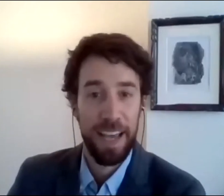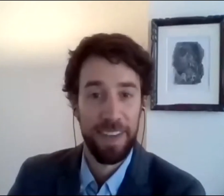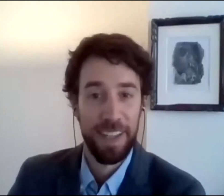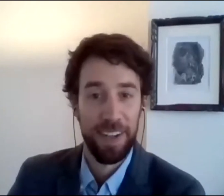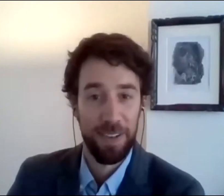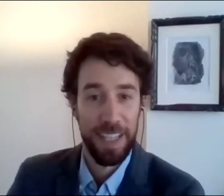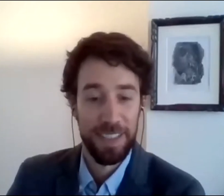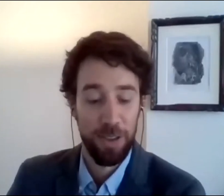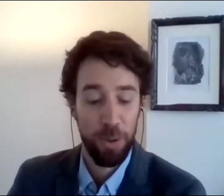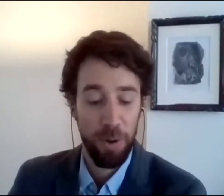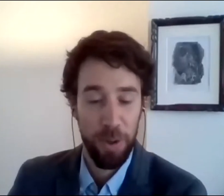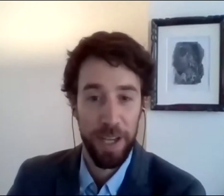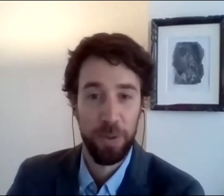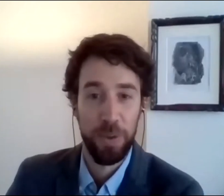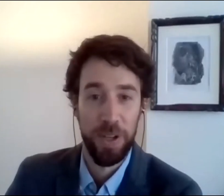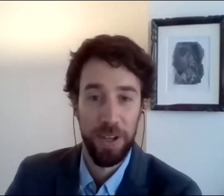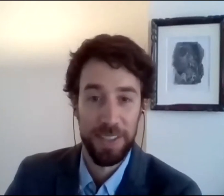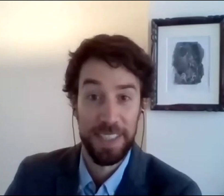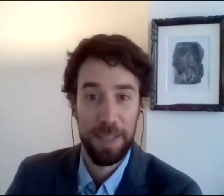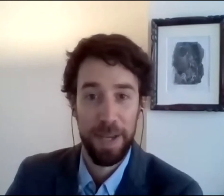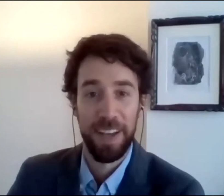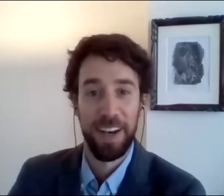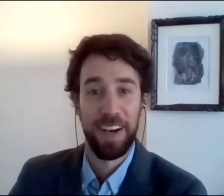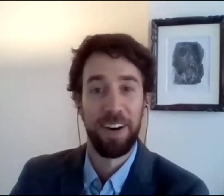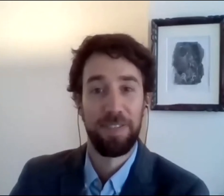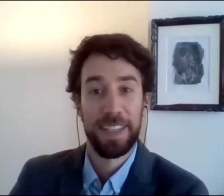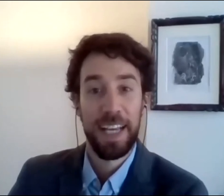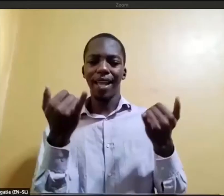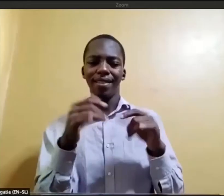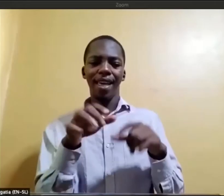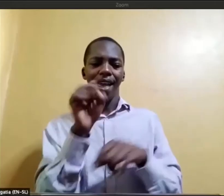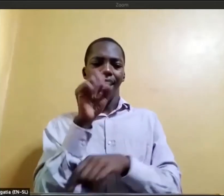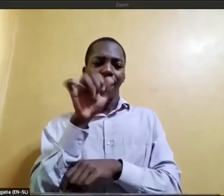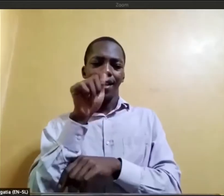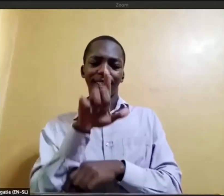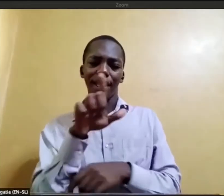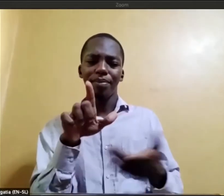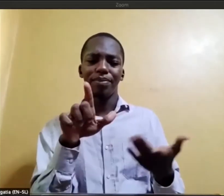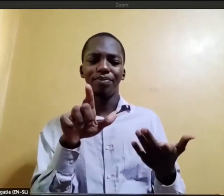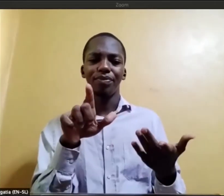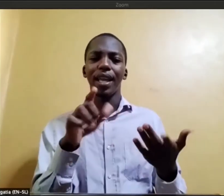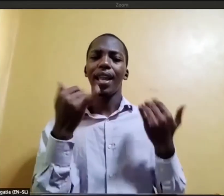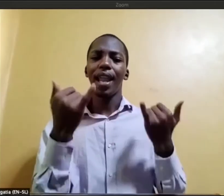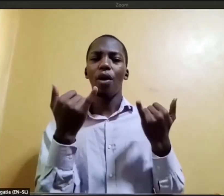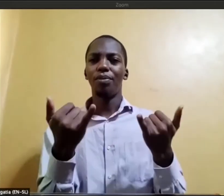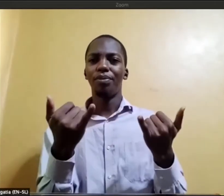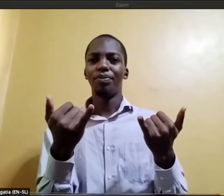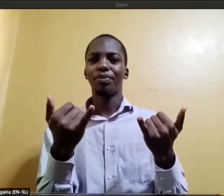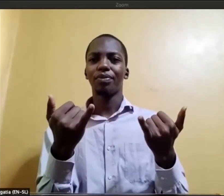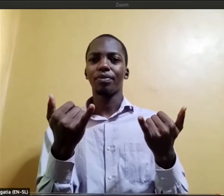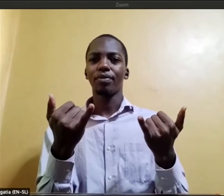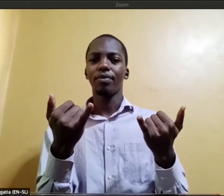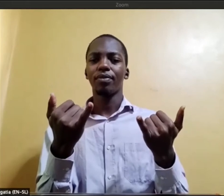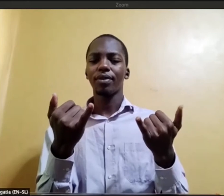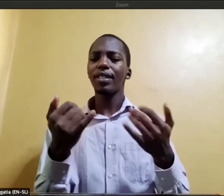deep dive in the regulation, to go all the way to the seabed of it, let's go to getting some